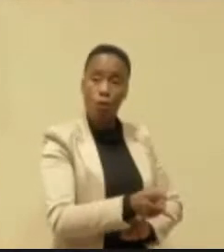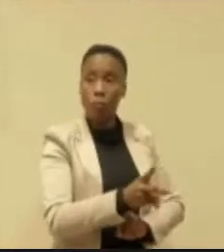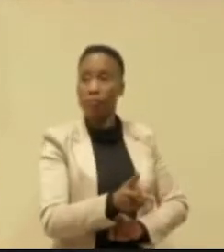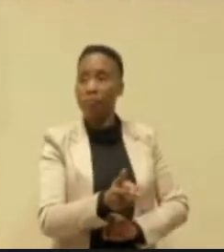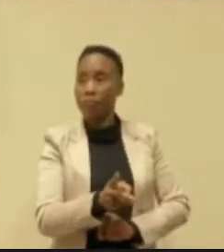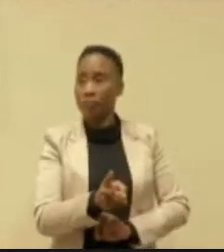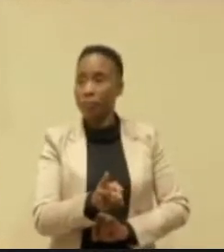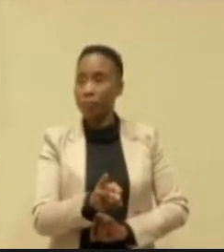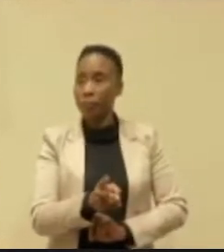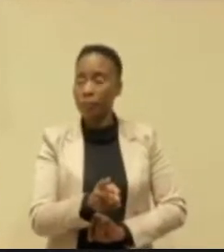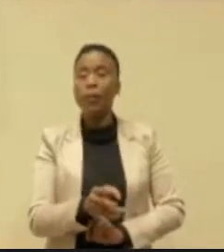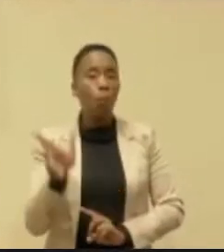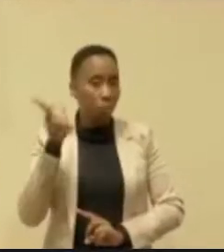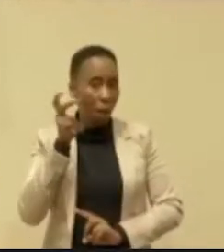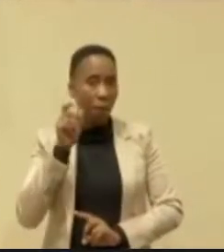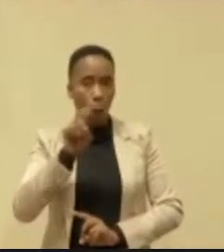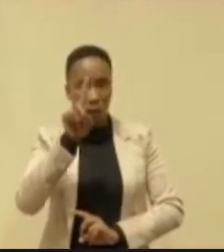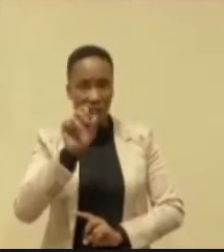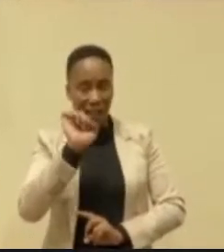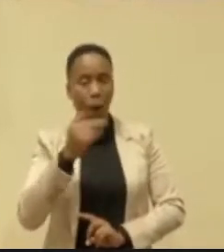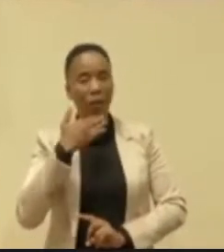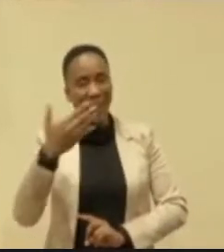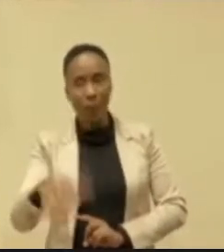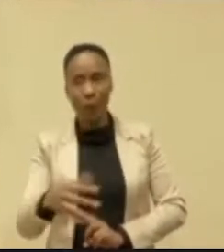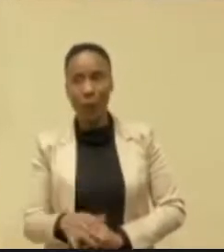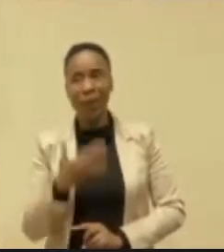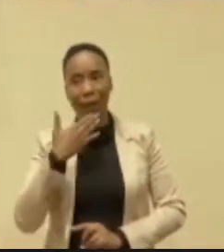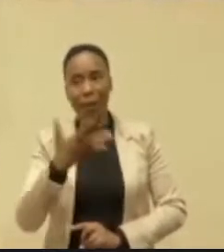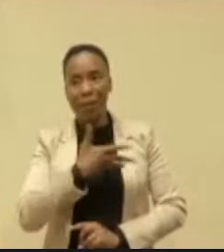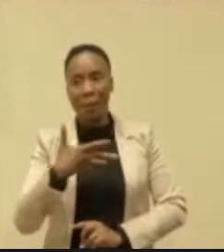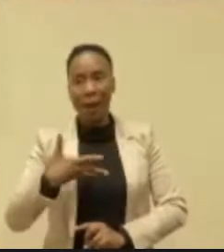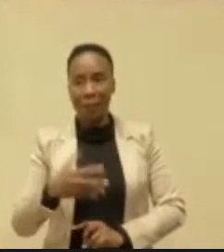questions where the question thank you